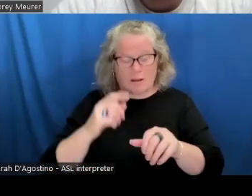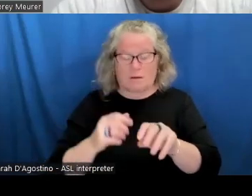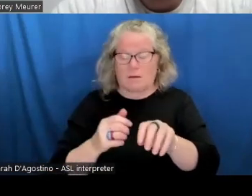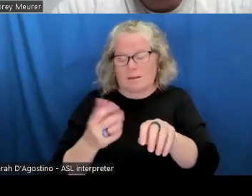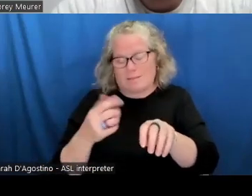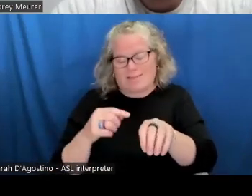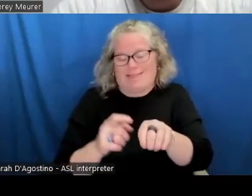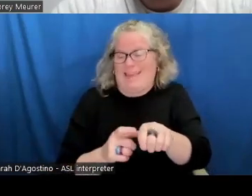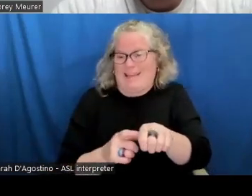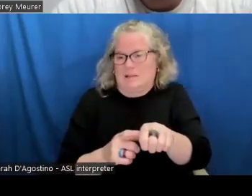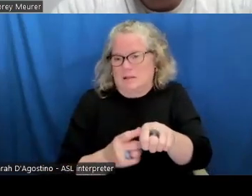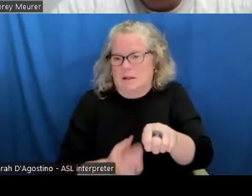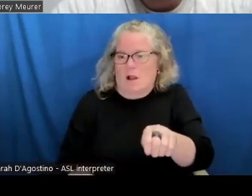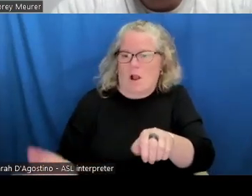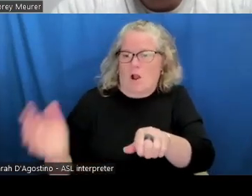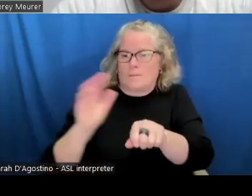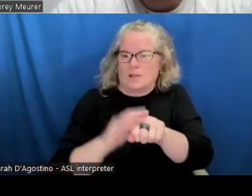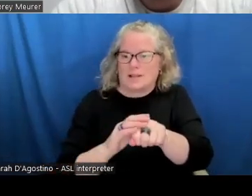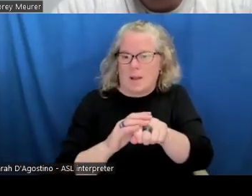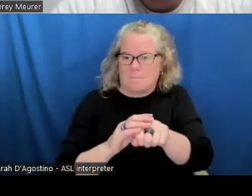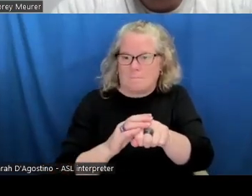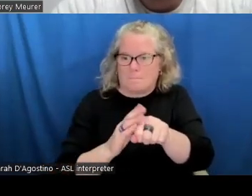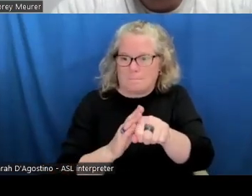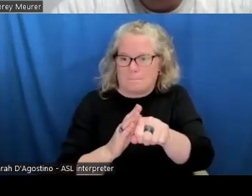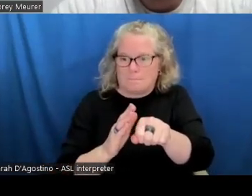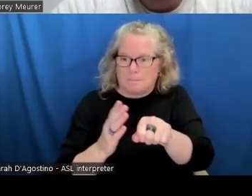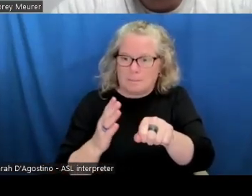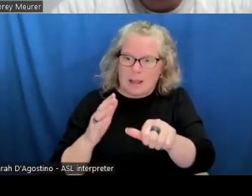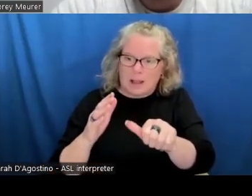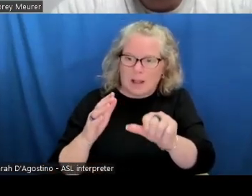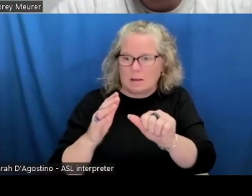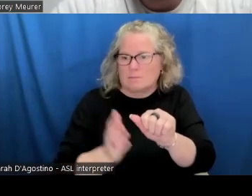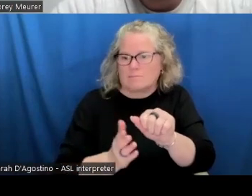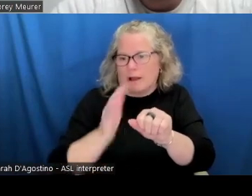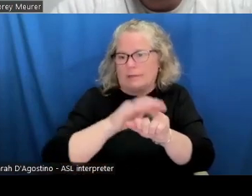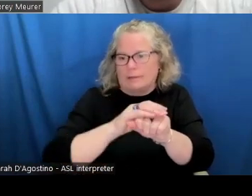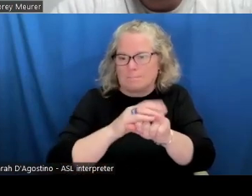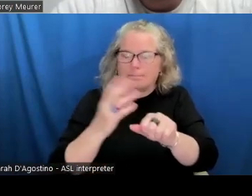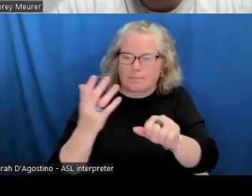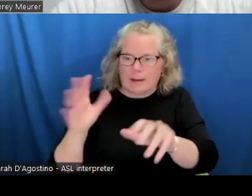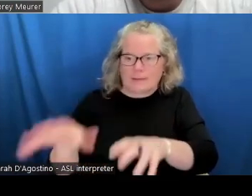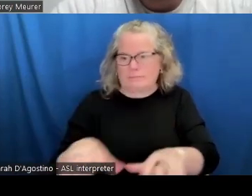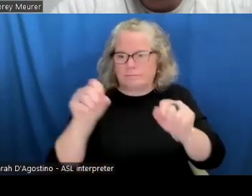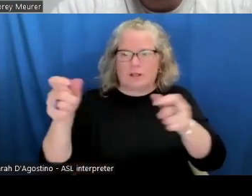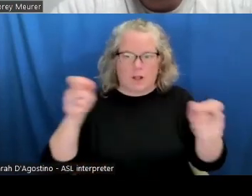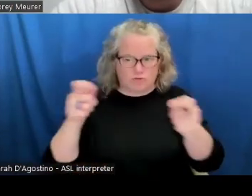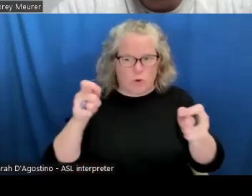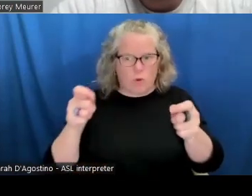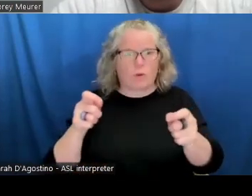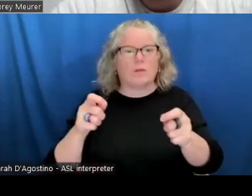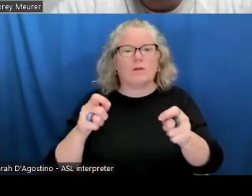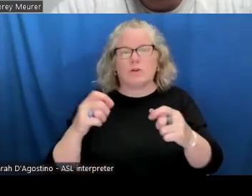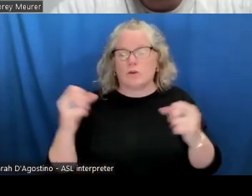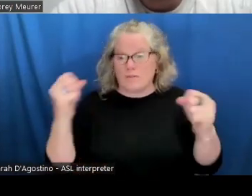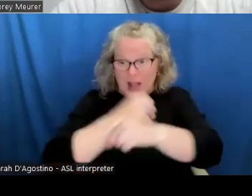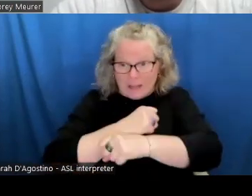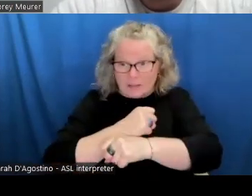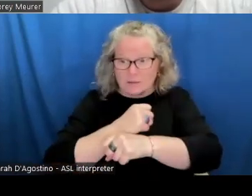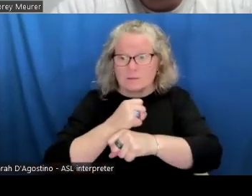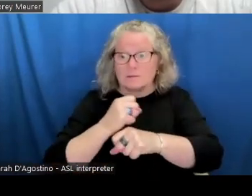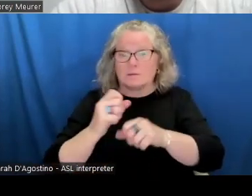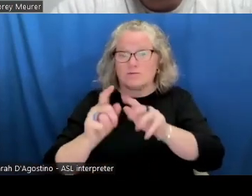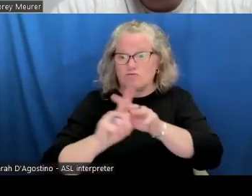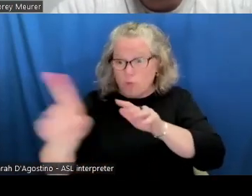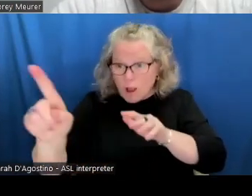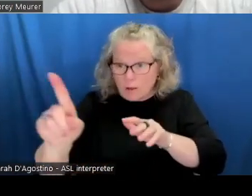brain, it takes over, okay? So the downstairs brain's in control. And so you fight, you run, you freeze. The